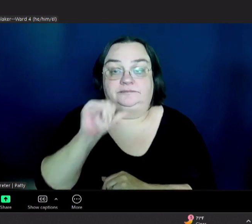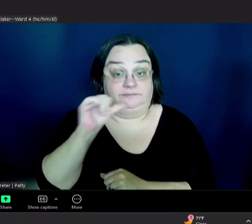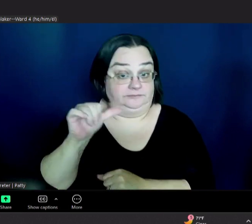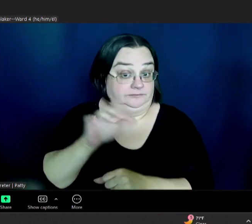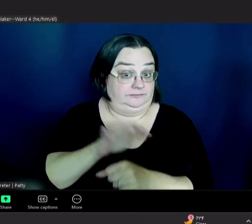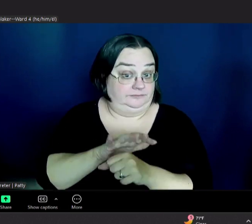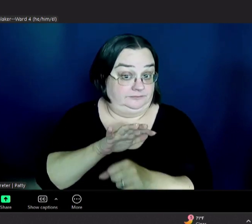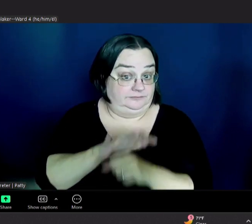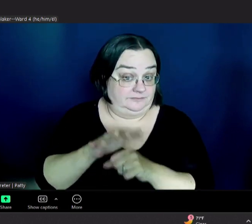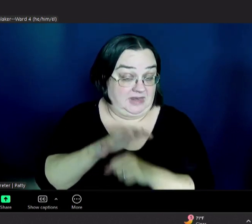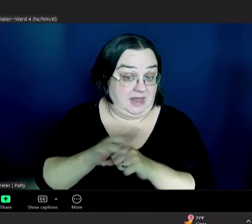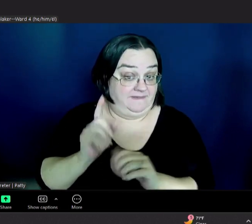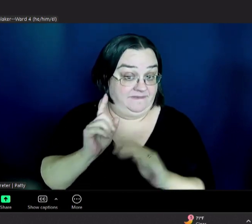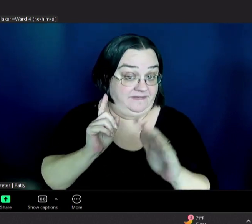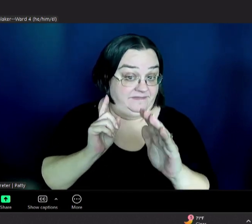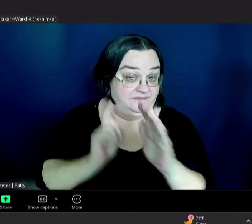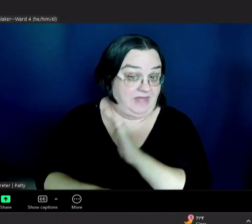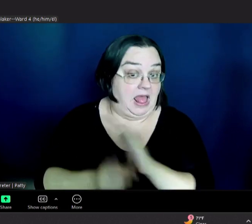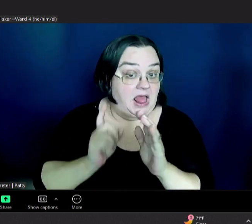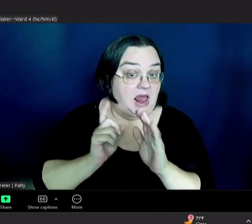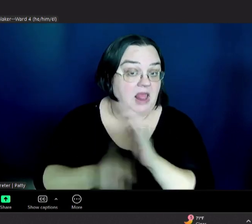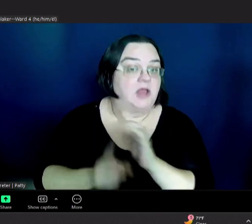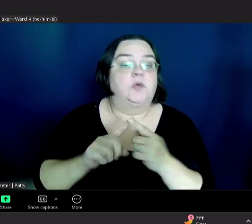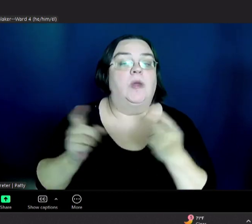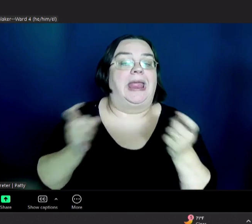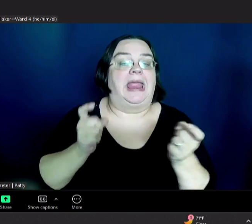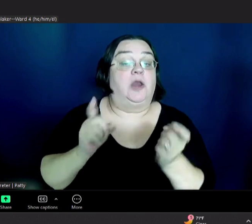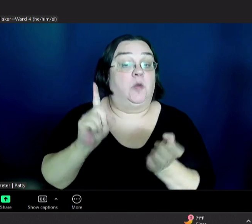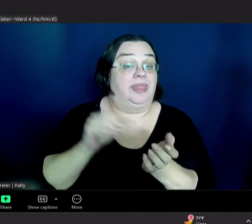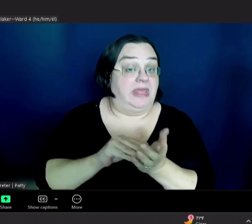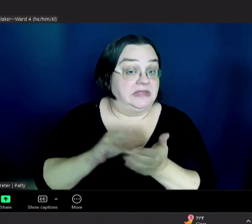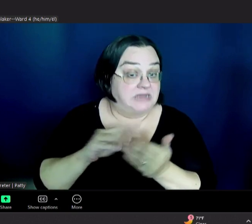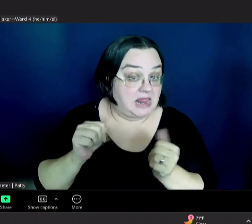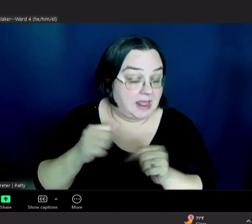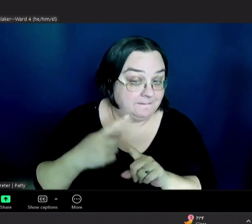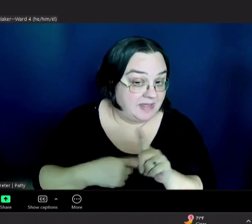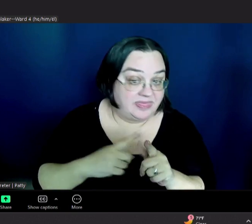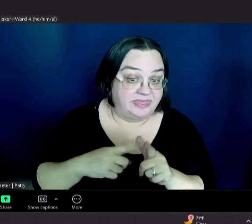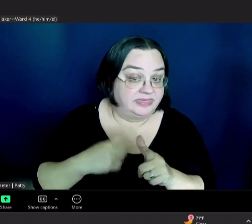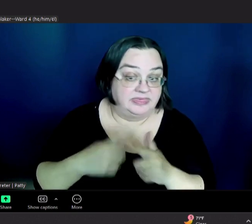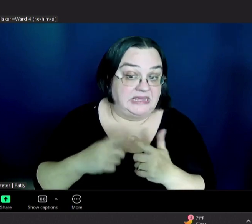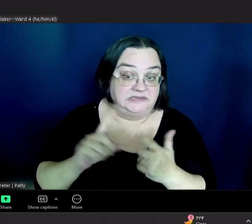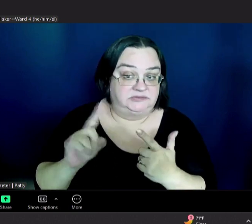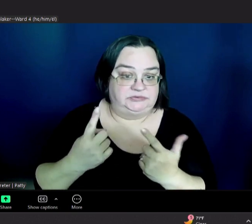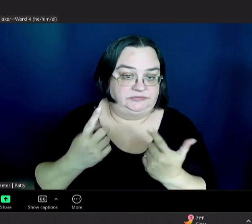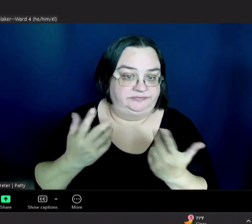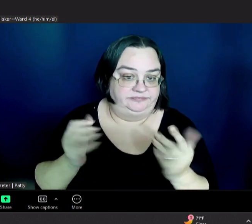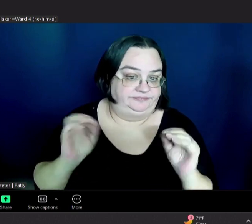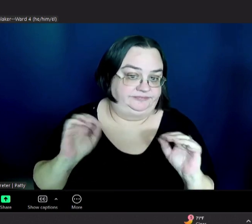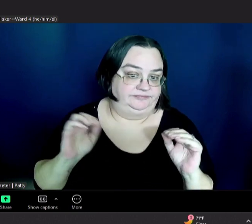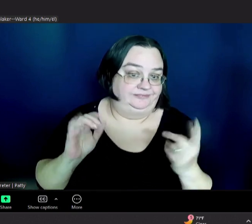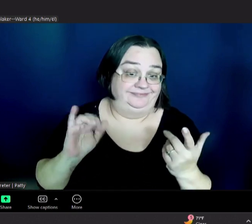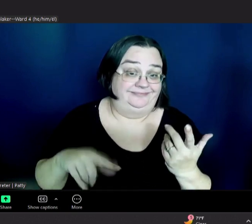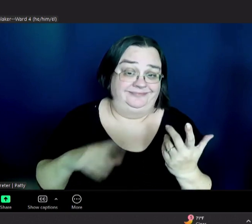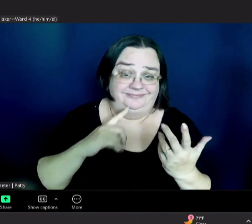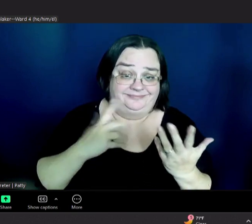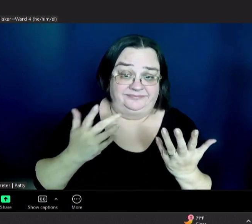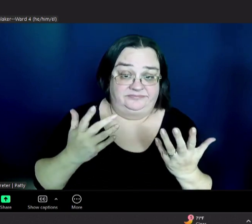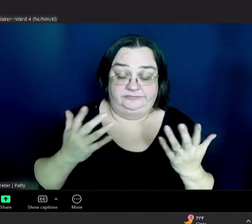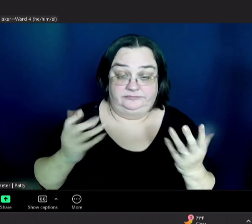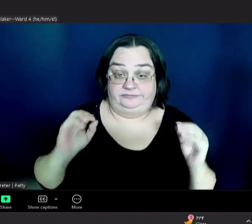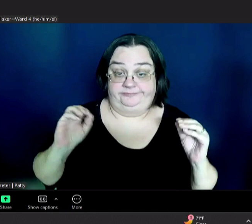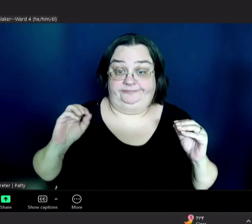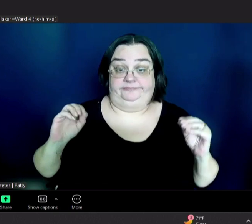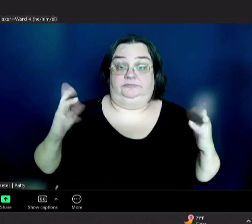to handle the $1,000 a month, then there simply isn't anything, right? Then it's just kind of a wash, if you will, right? So it really